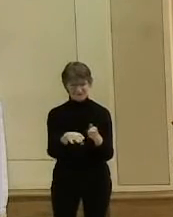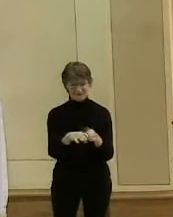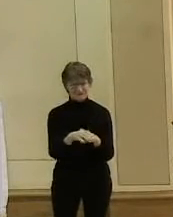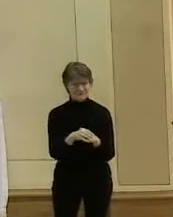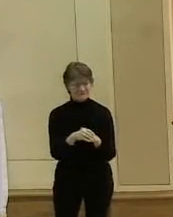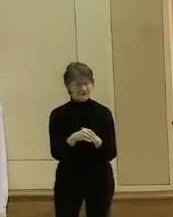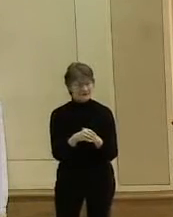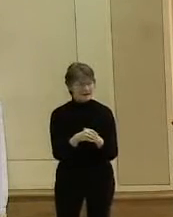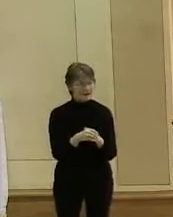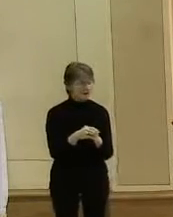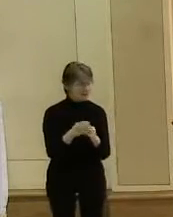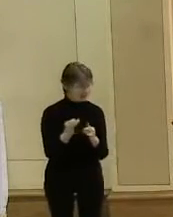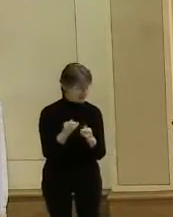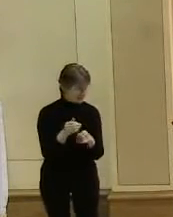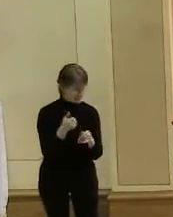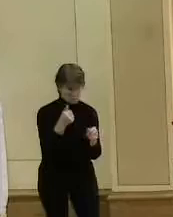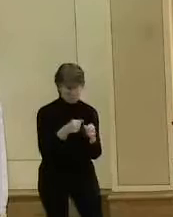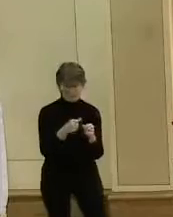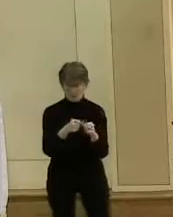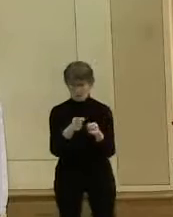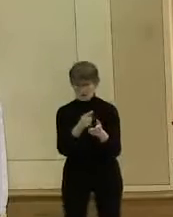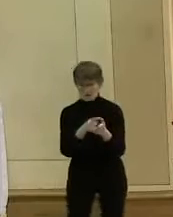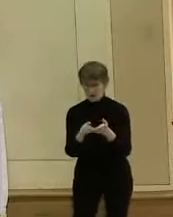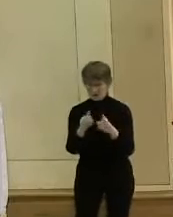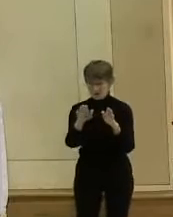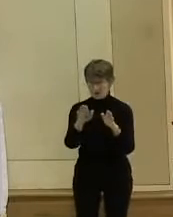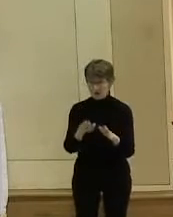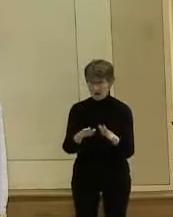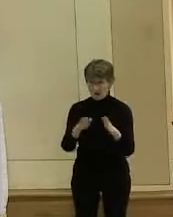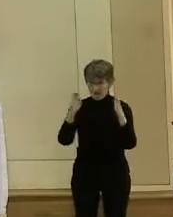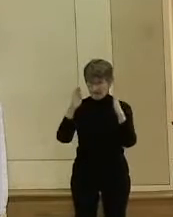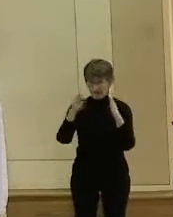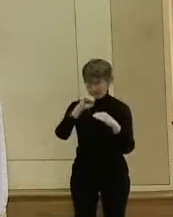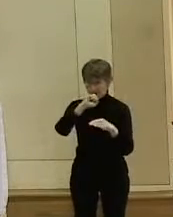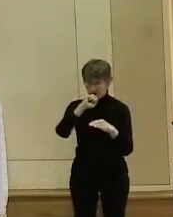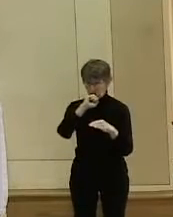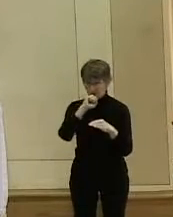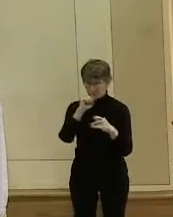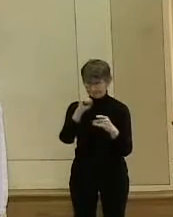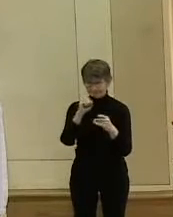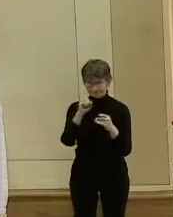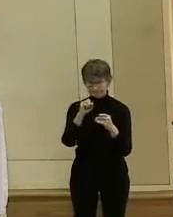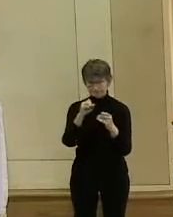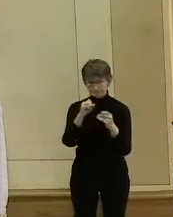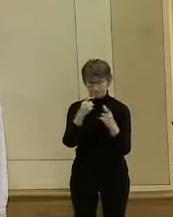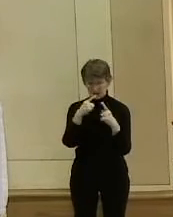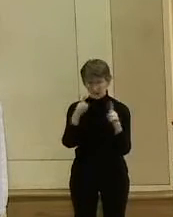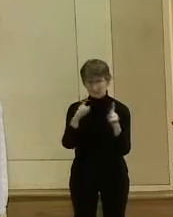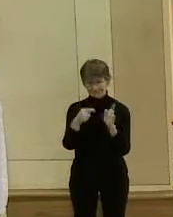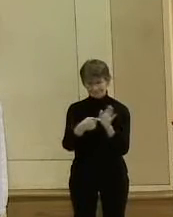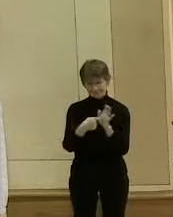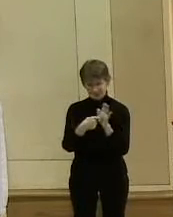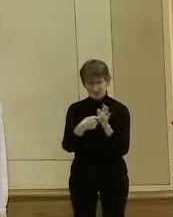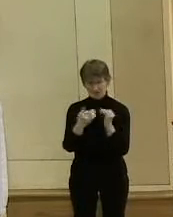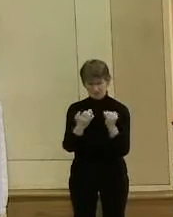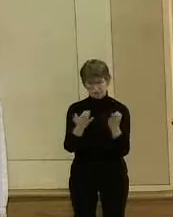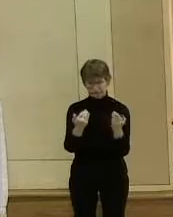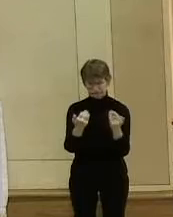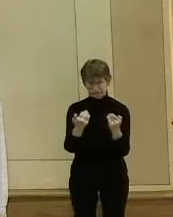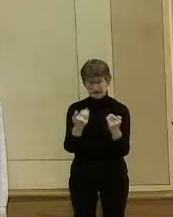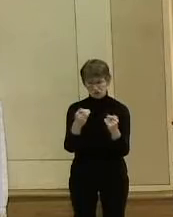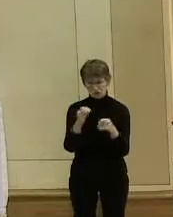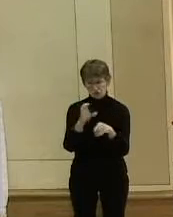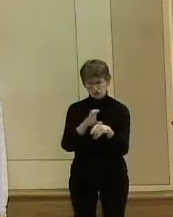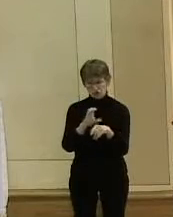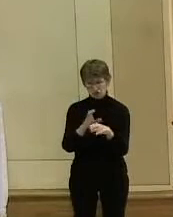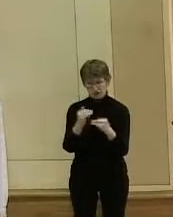and keeping the Sabbath day holy by coming to Mass. All of you know that, and you have been coming, but there are many